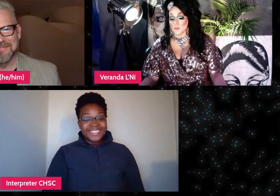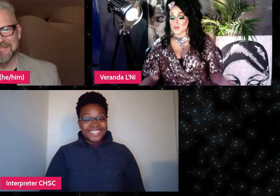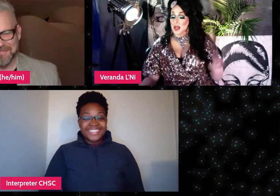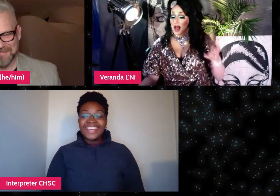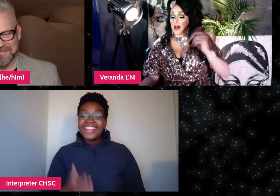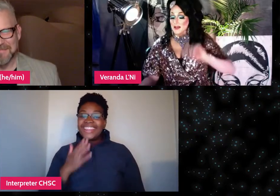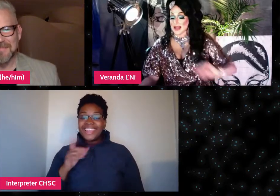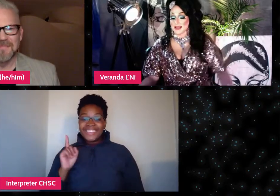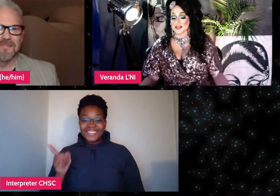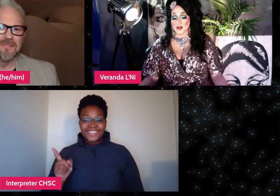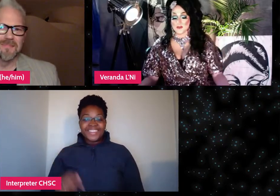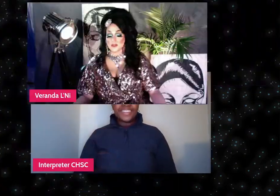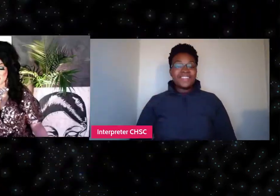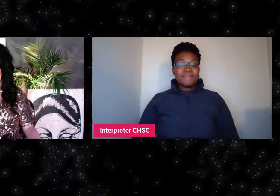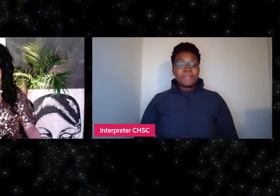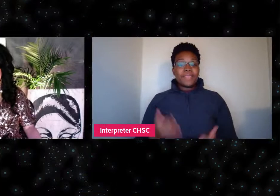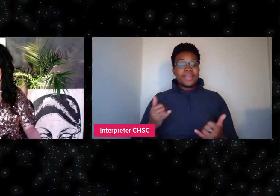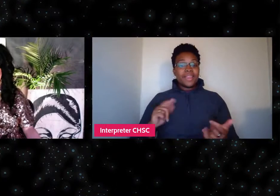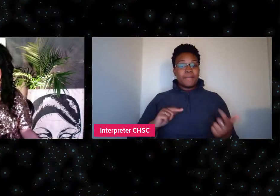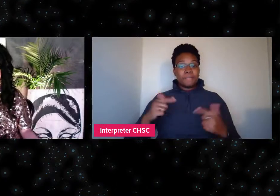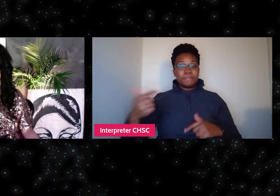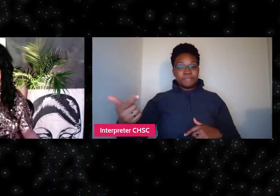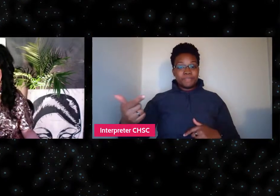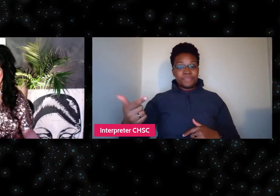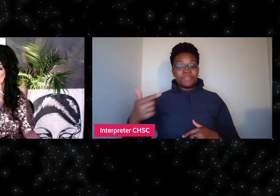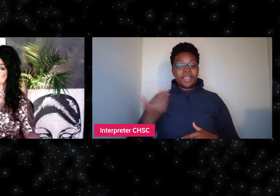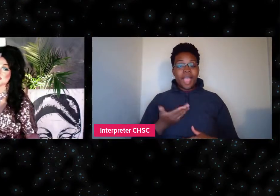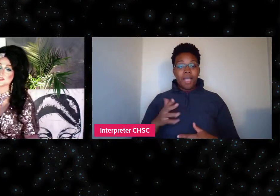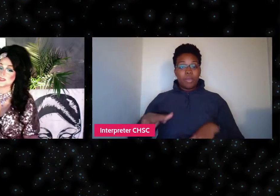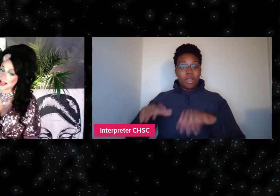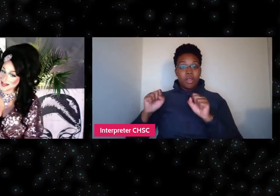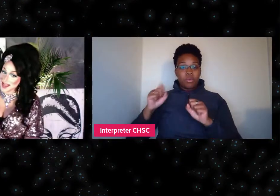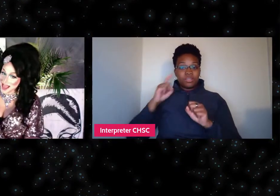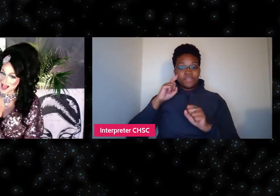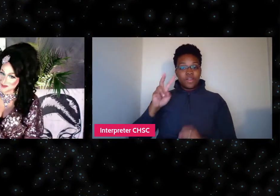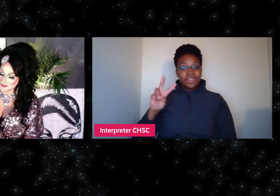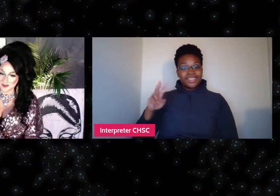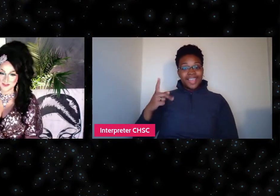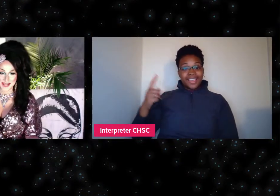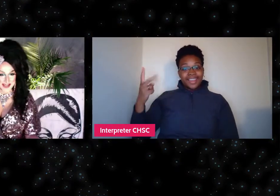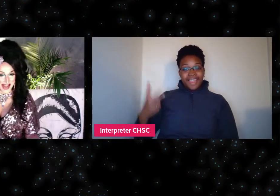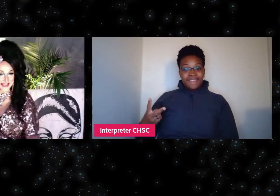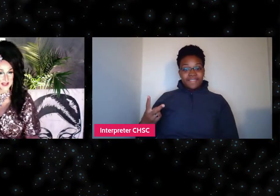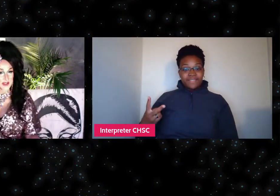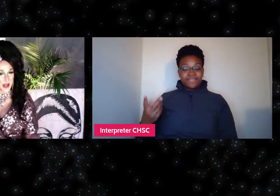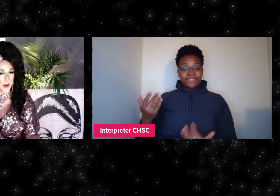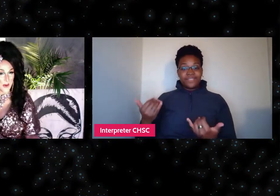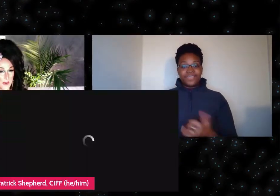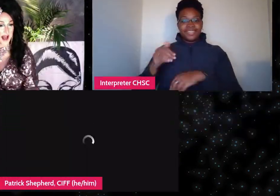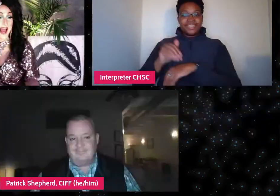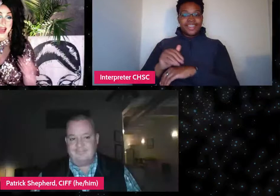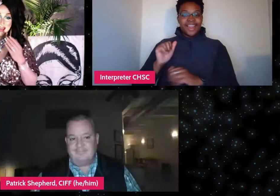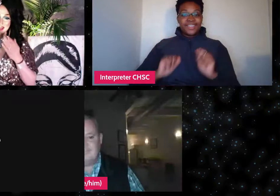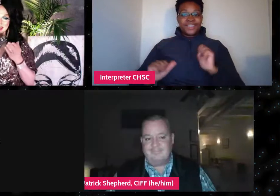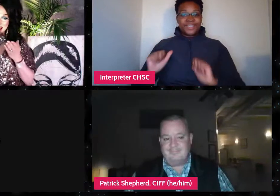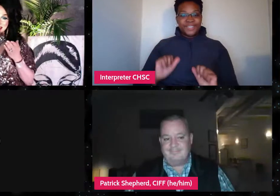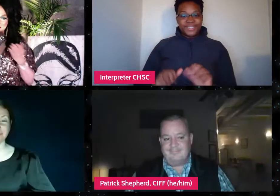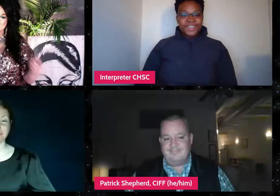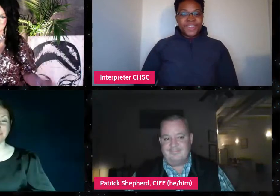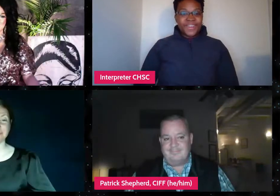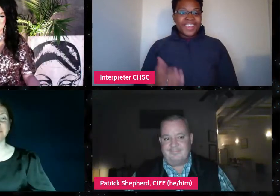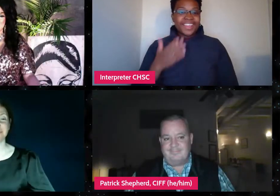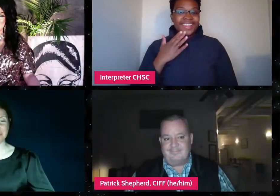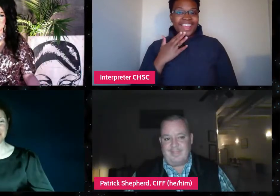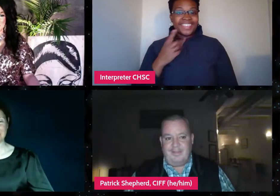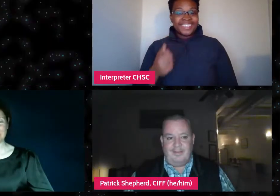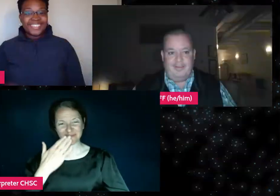you. I'll hand things over to our host for the second half of tonight's show. Thank you.